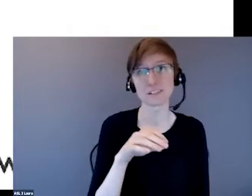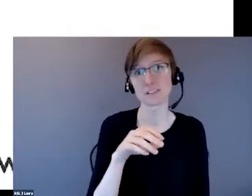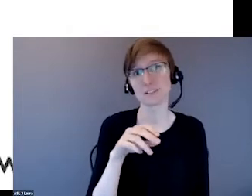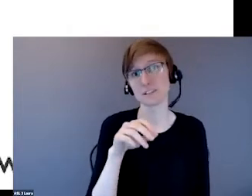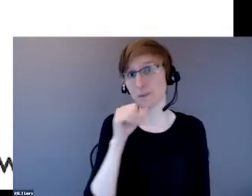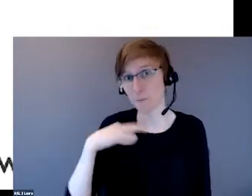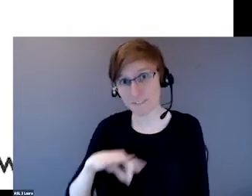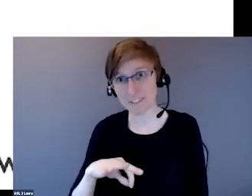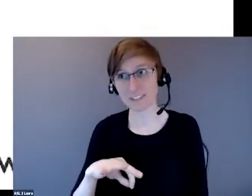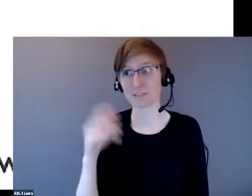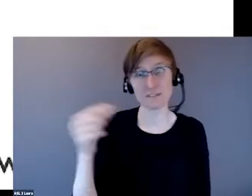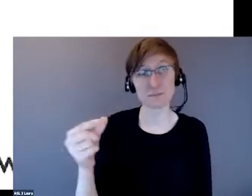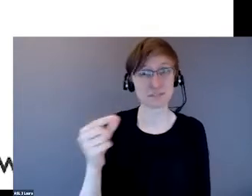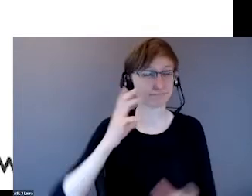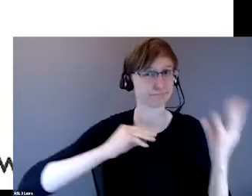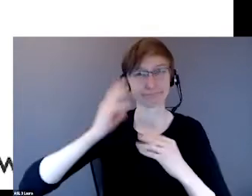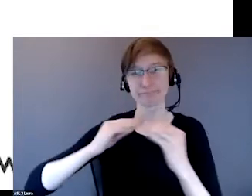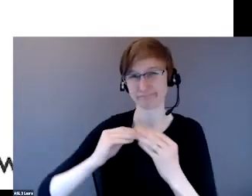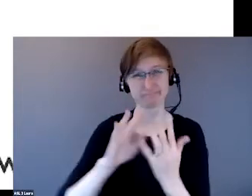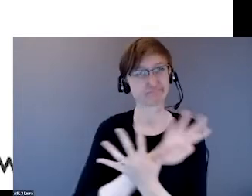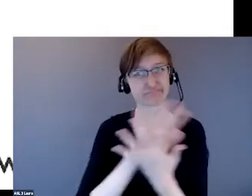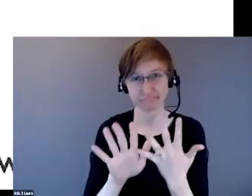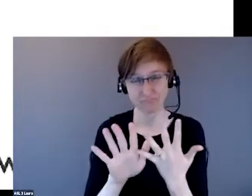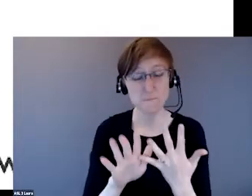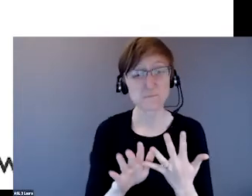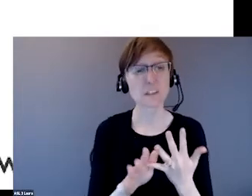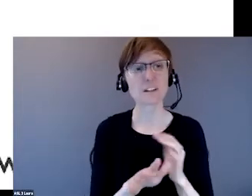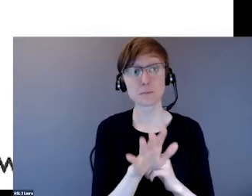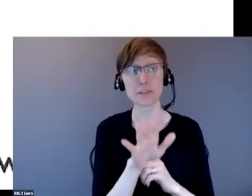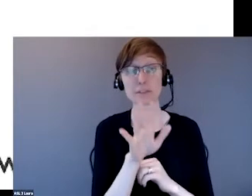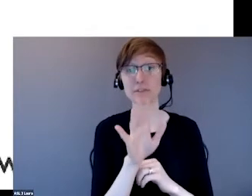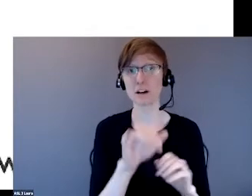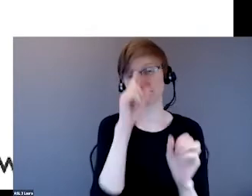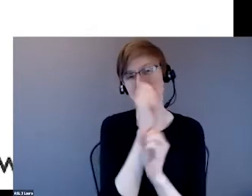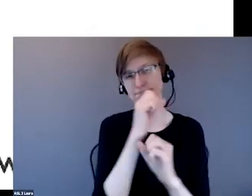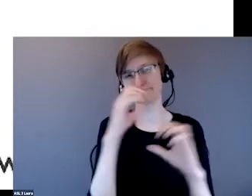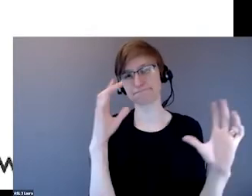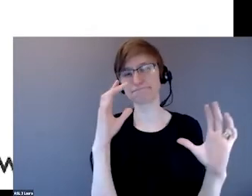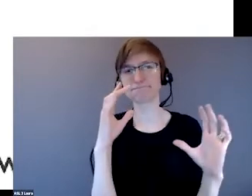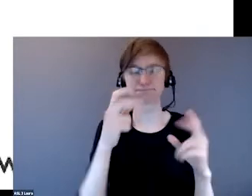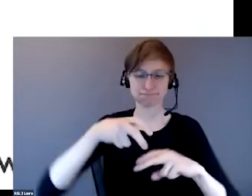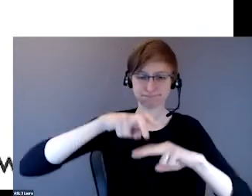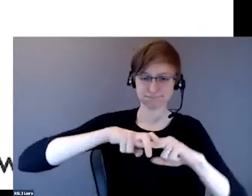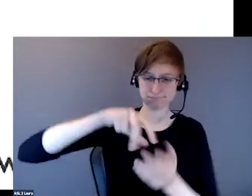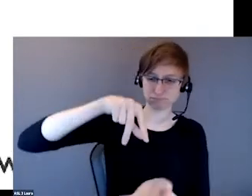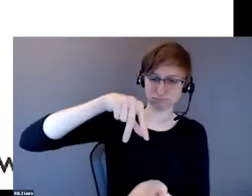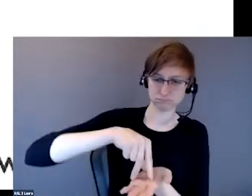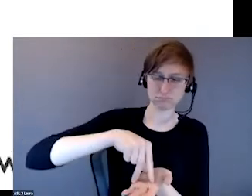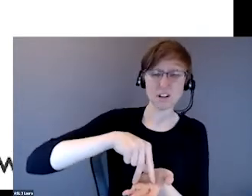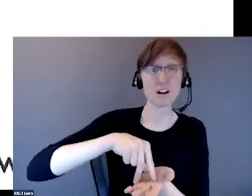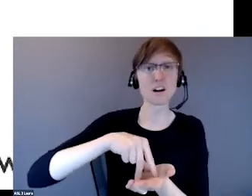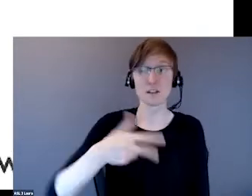this metaphor captures is that there are really three critical components that are necessary to the advancement of one's